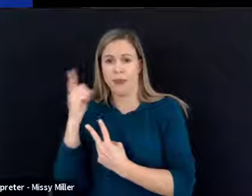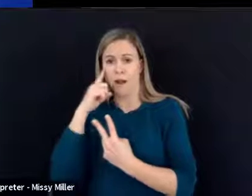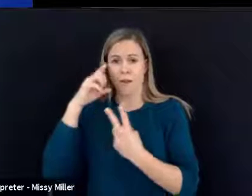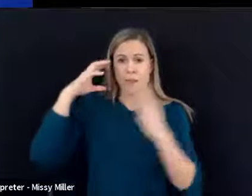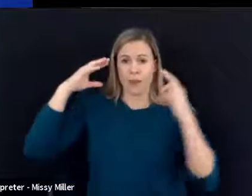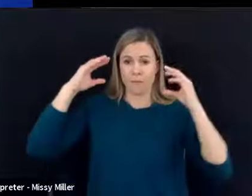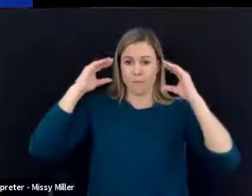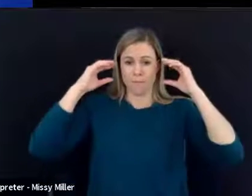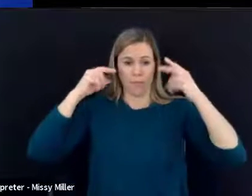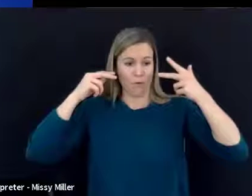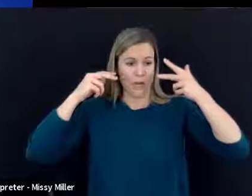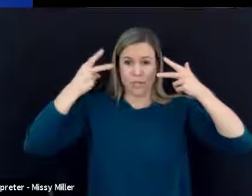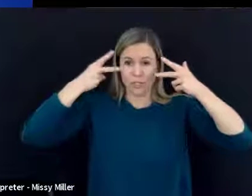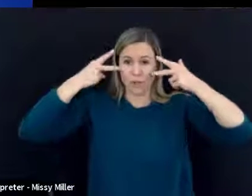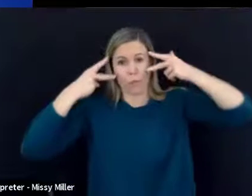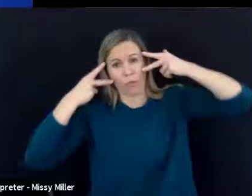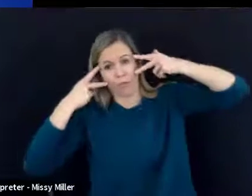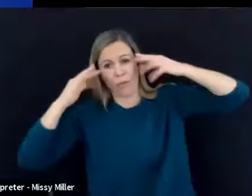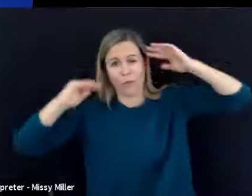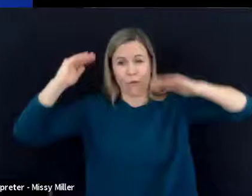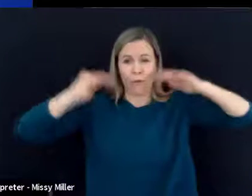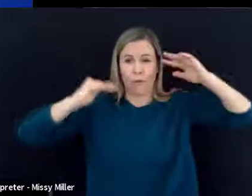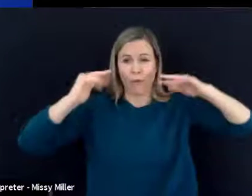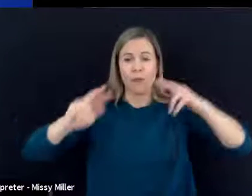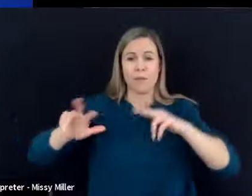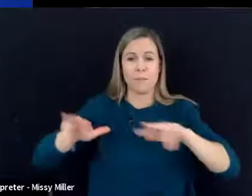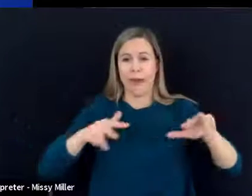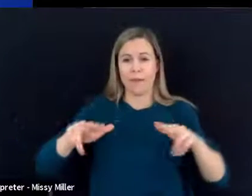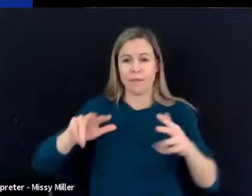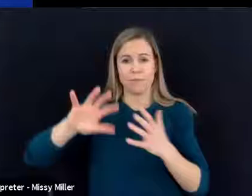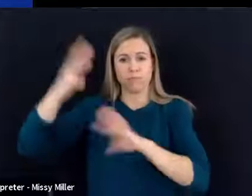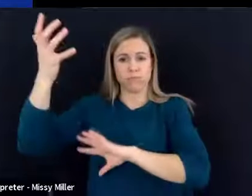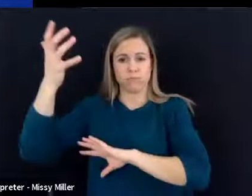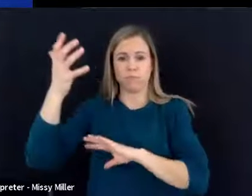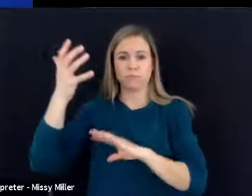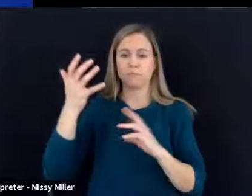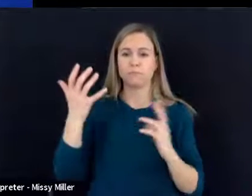of balance, it really can complicate